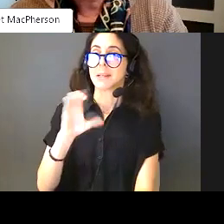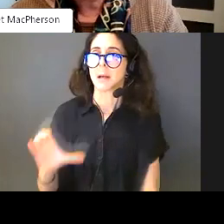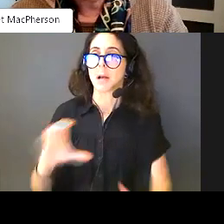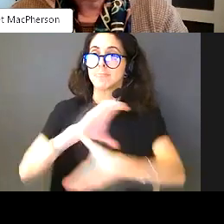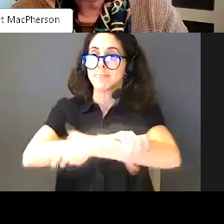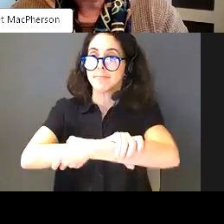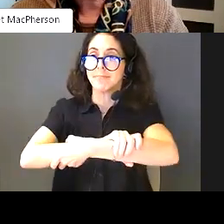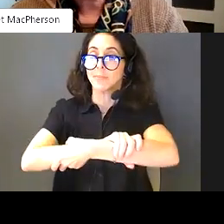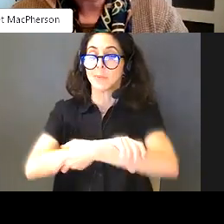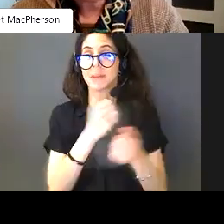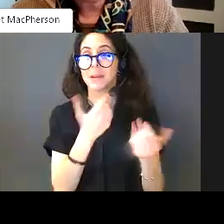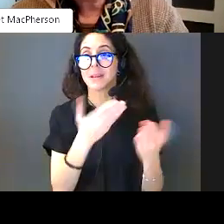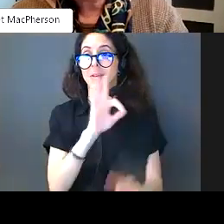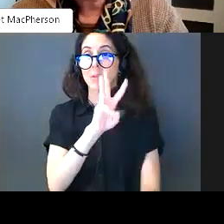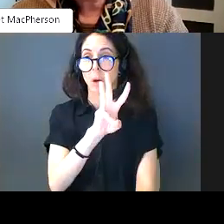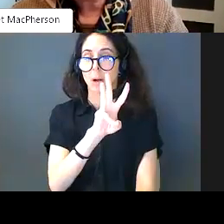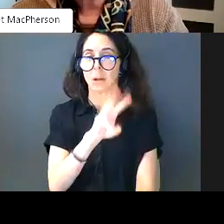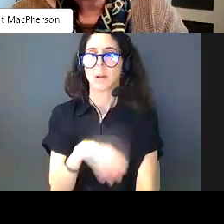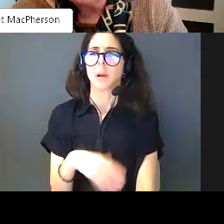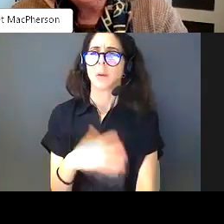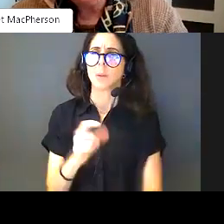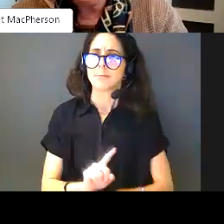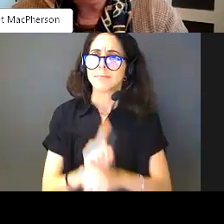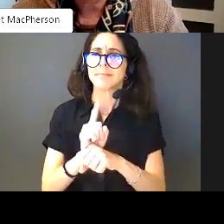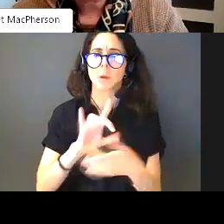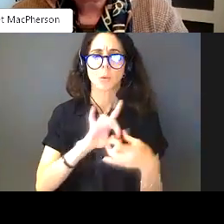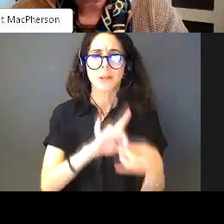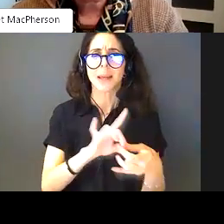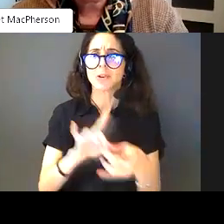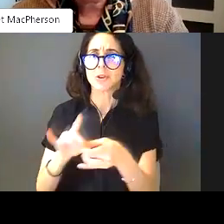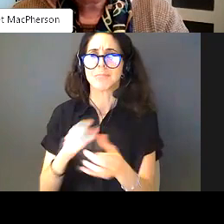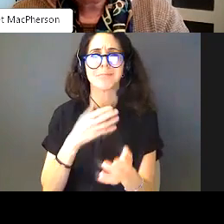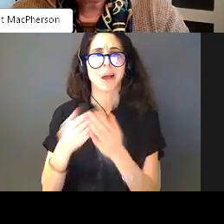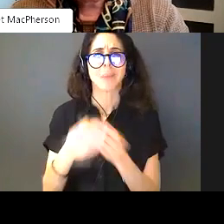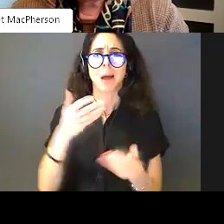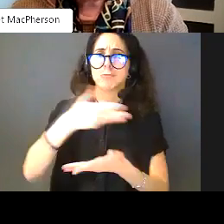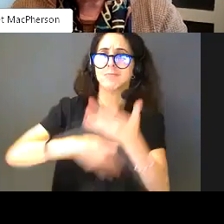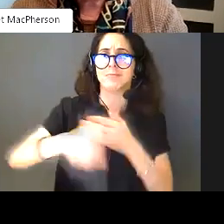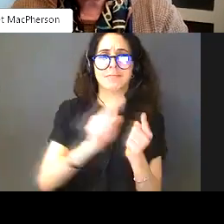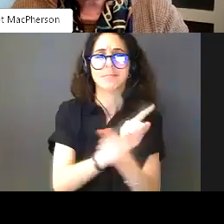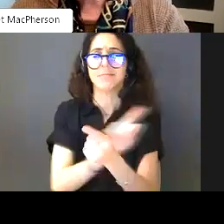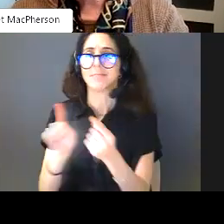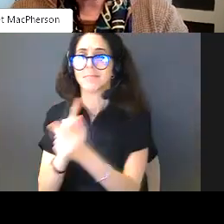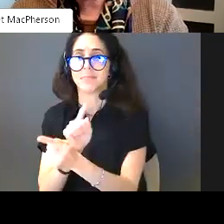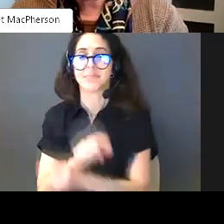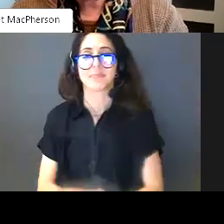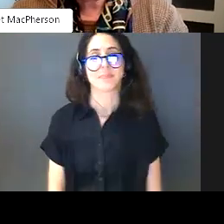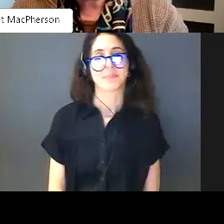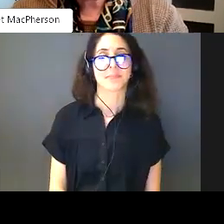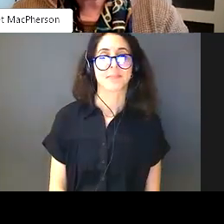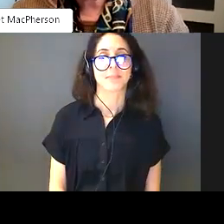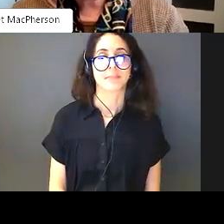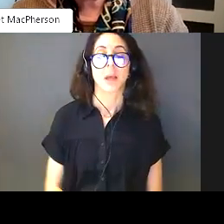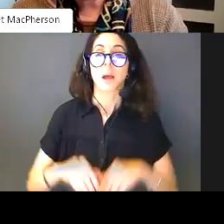new framework in privileging our relationships in all of our encounters. Promoting the collective care